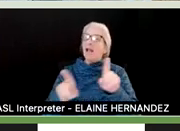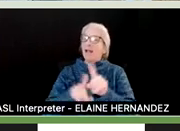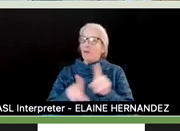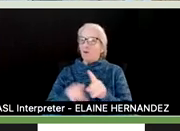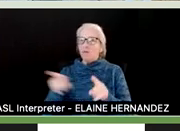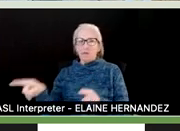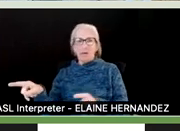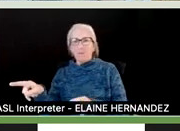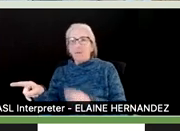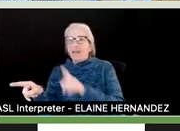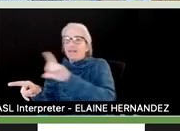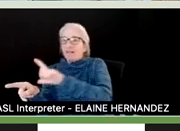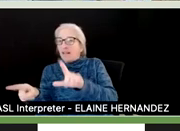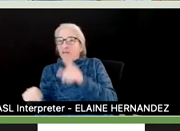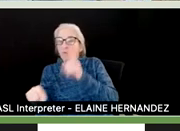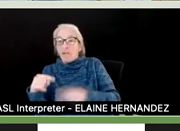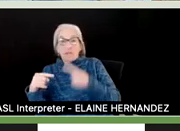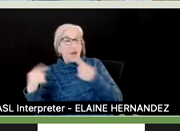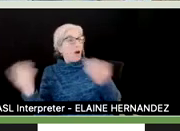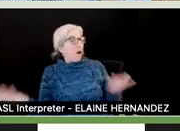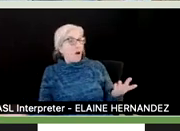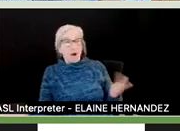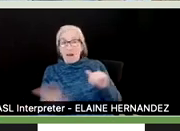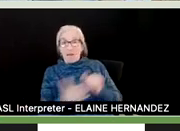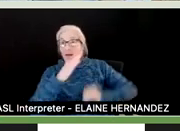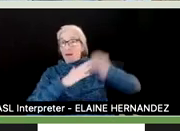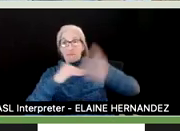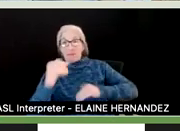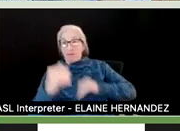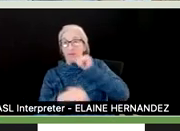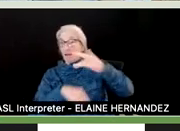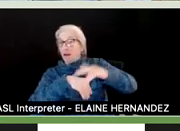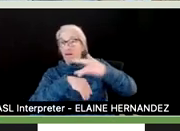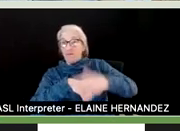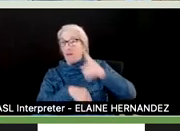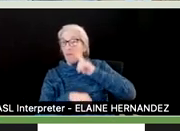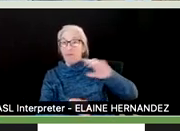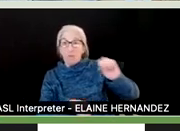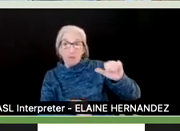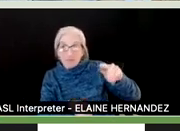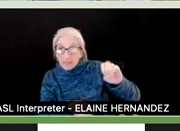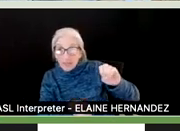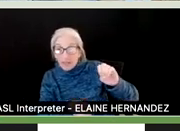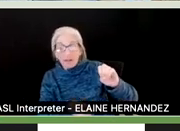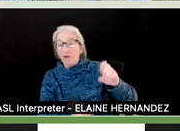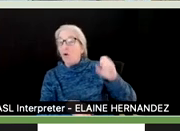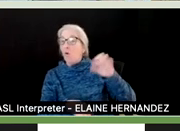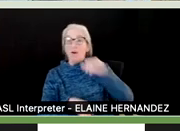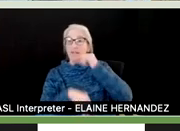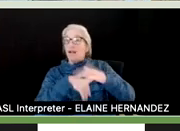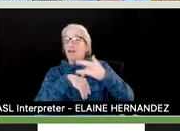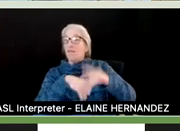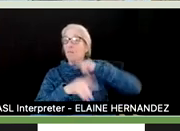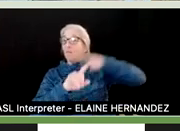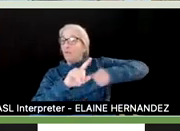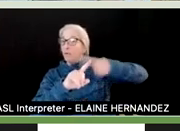building is unavailable for sale or rental based on that person's source of funds. So like an example I used